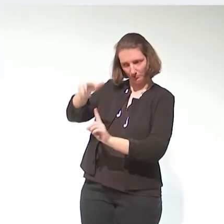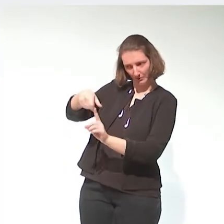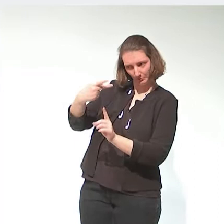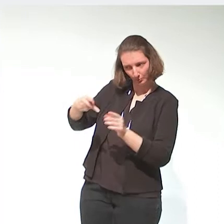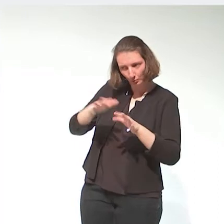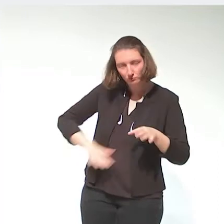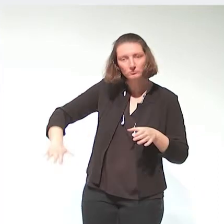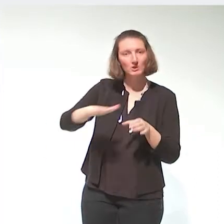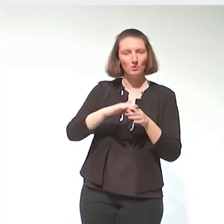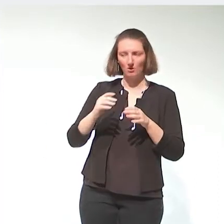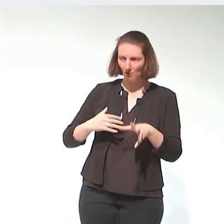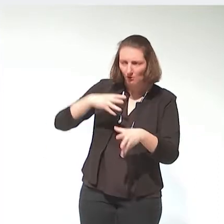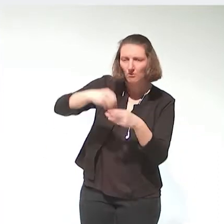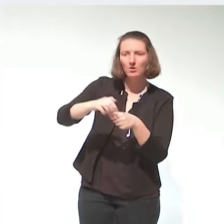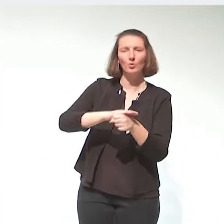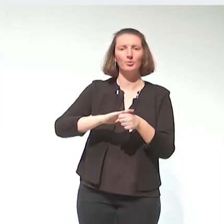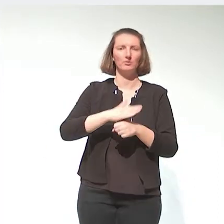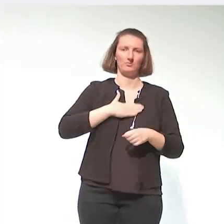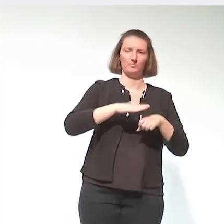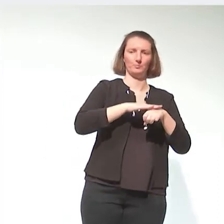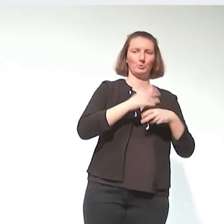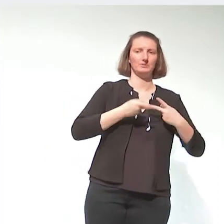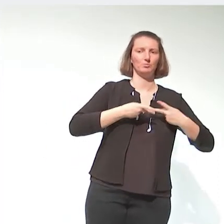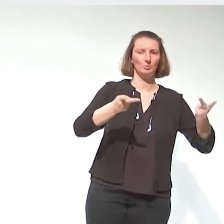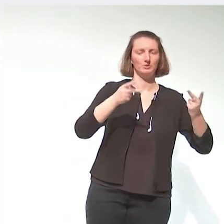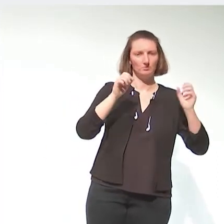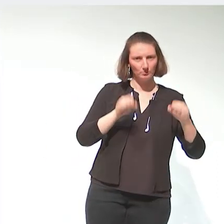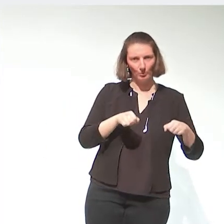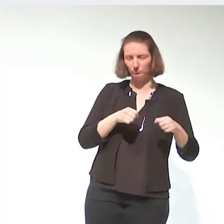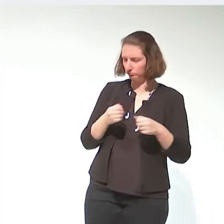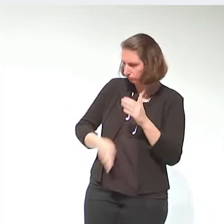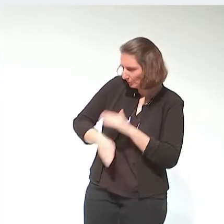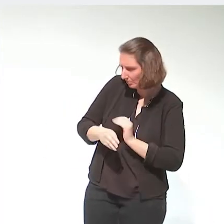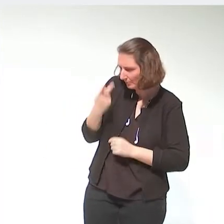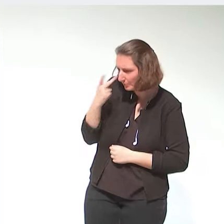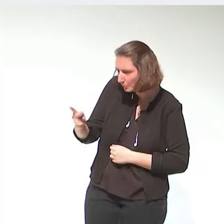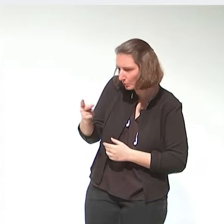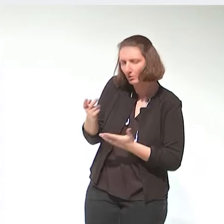This transformation is necessary.